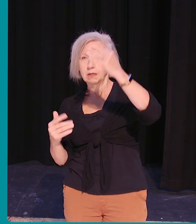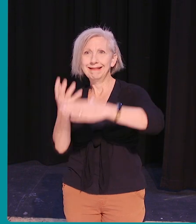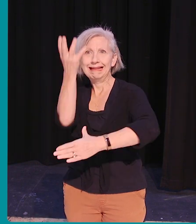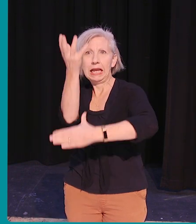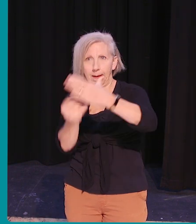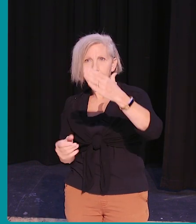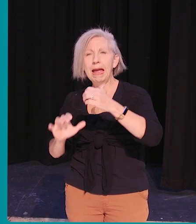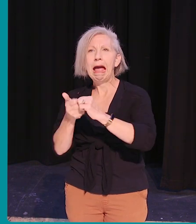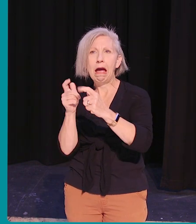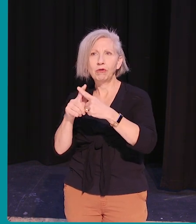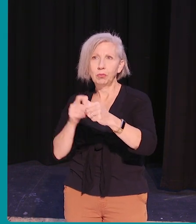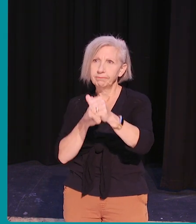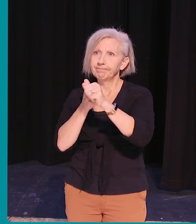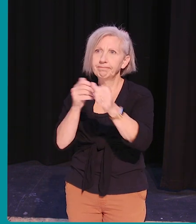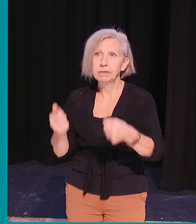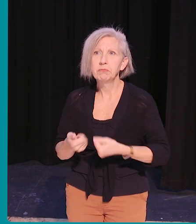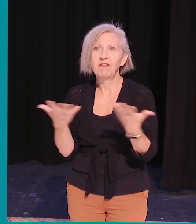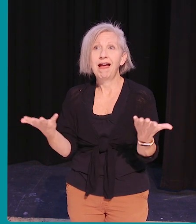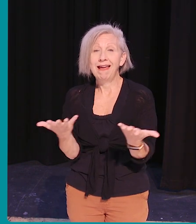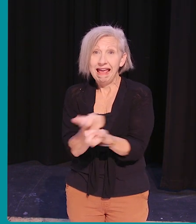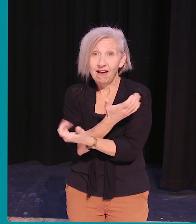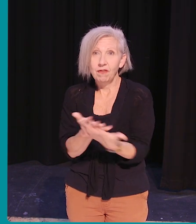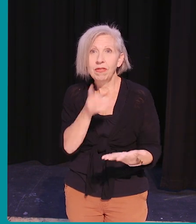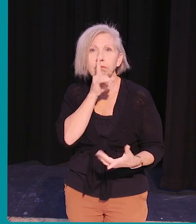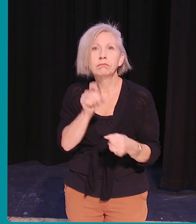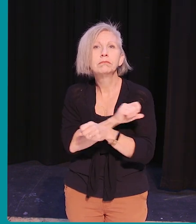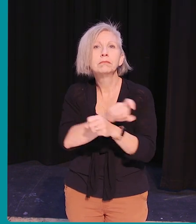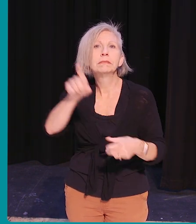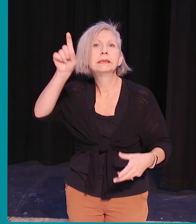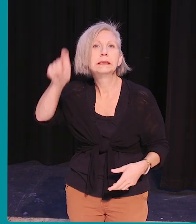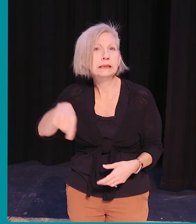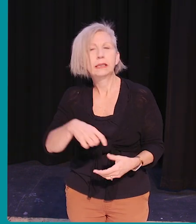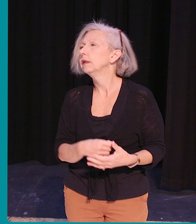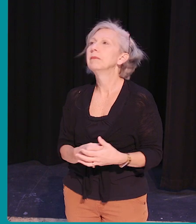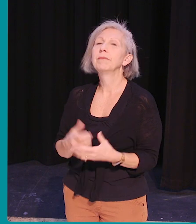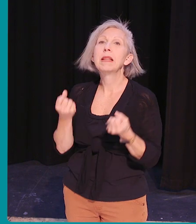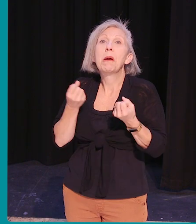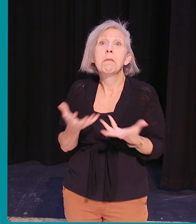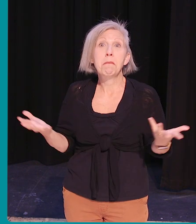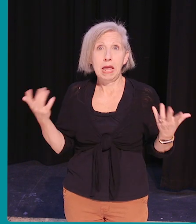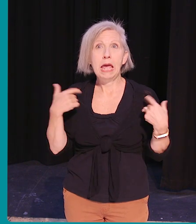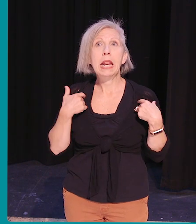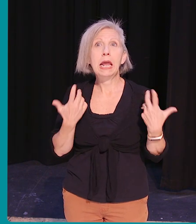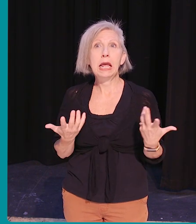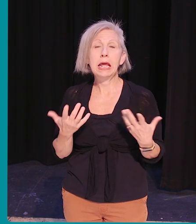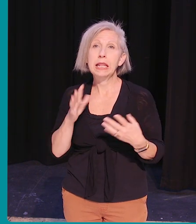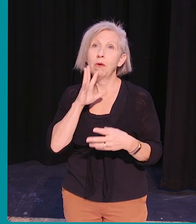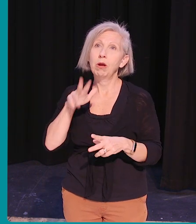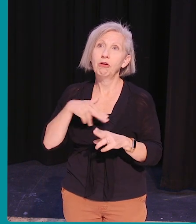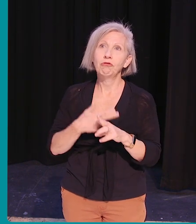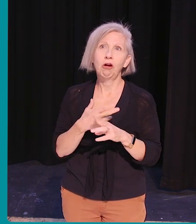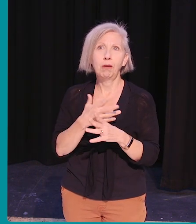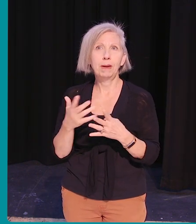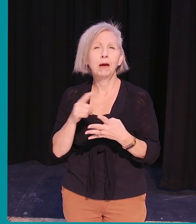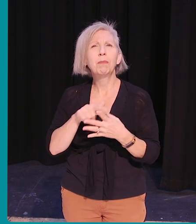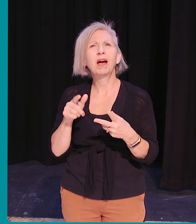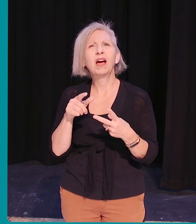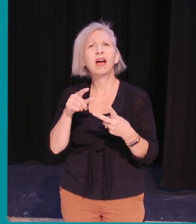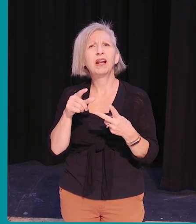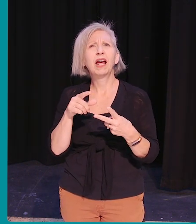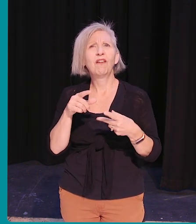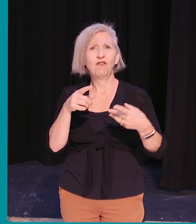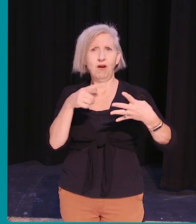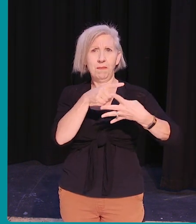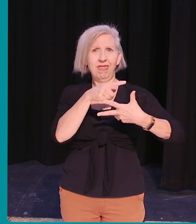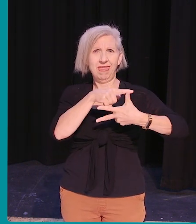and so on? So there's lots of different relevance gaps that we can talk about. I'm going to talk about 2 because this is a tech conference, right? And the first one is around